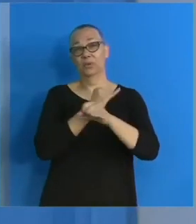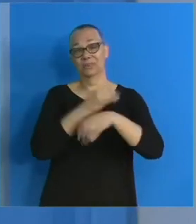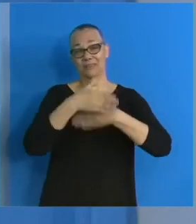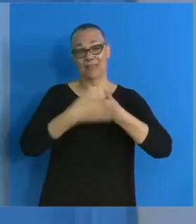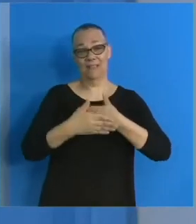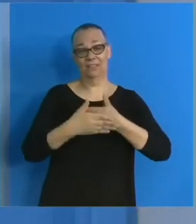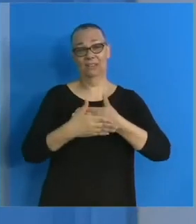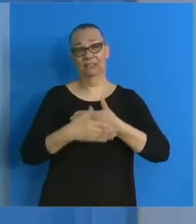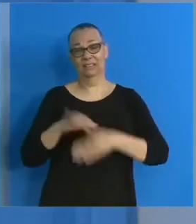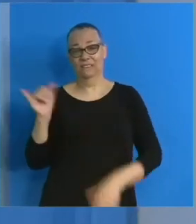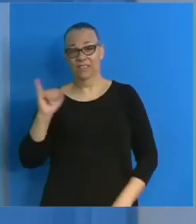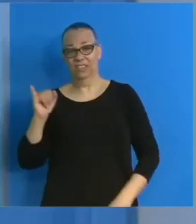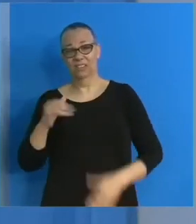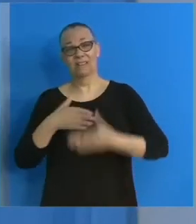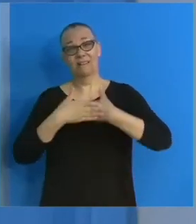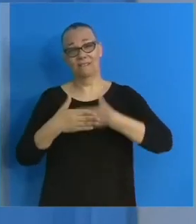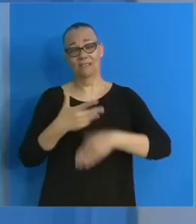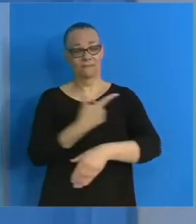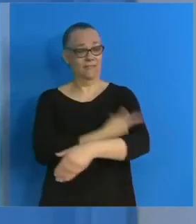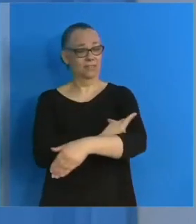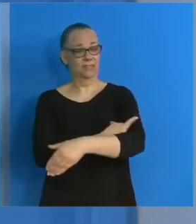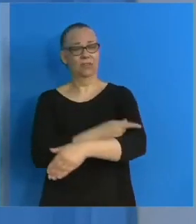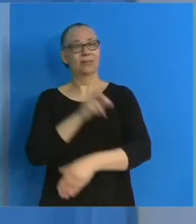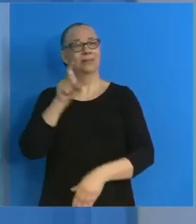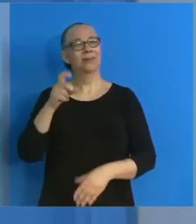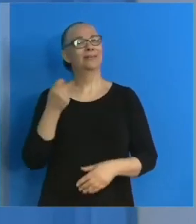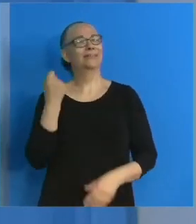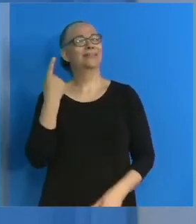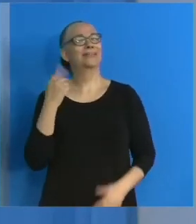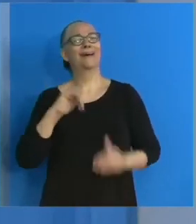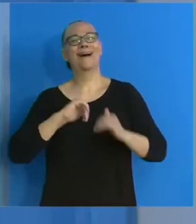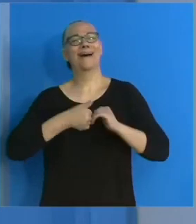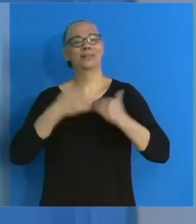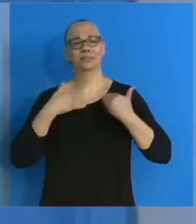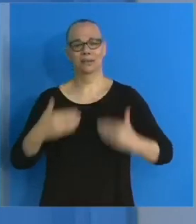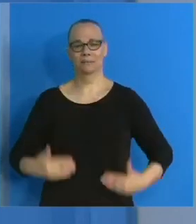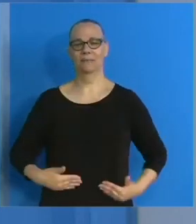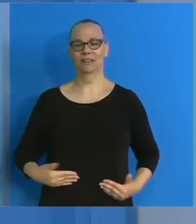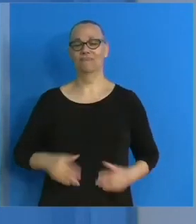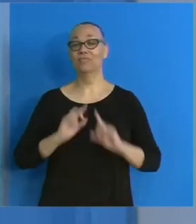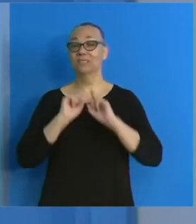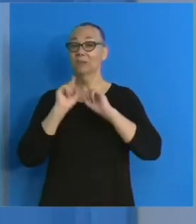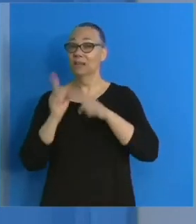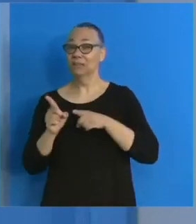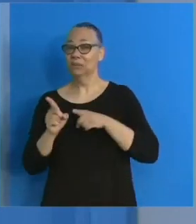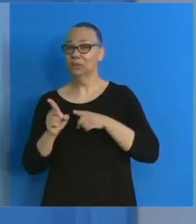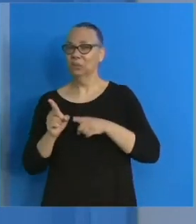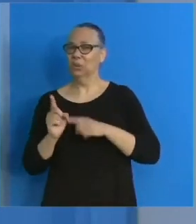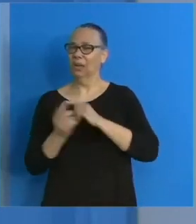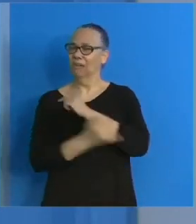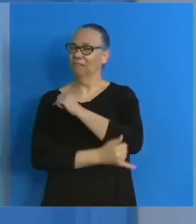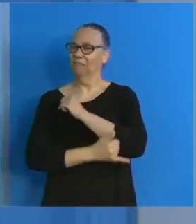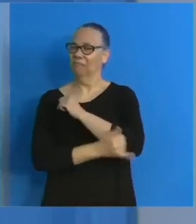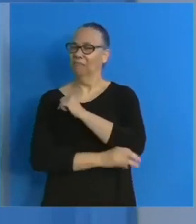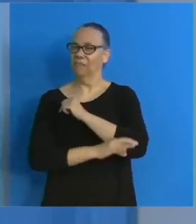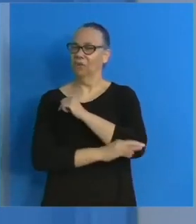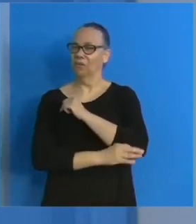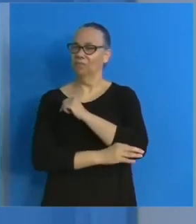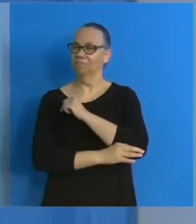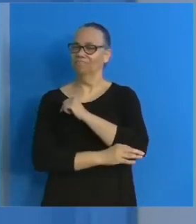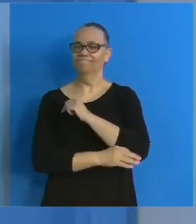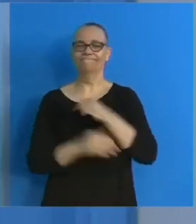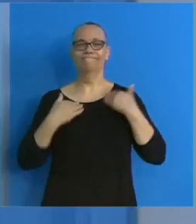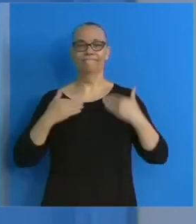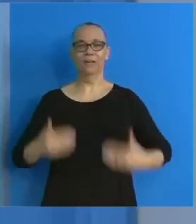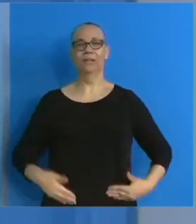immunity after vaccination, we need to understand the way the body reacts to a foreign body. In this case, the SARS-CoV-2 virus.